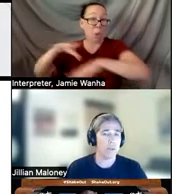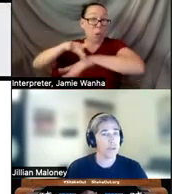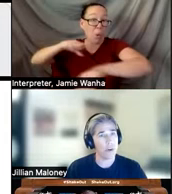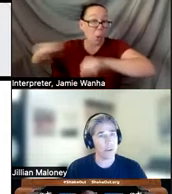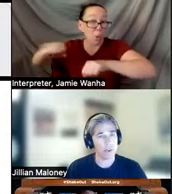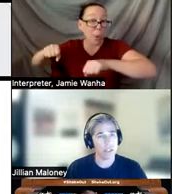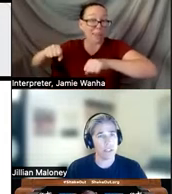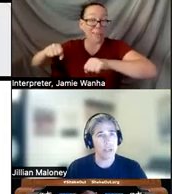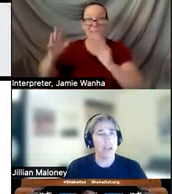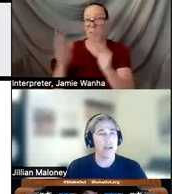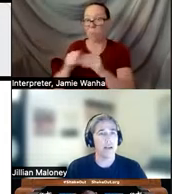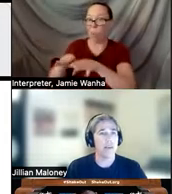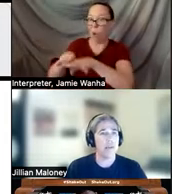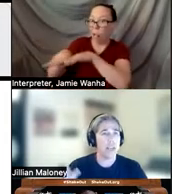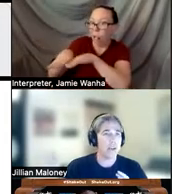or more frequent earthquakes,